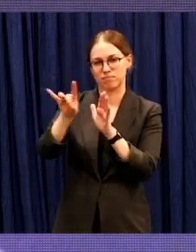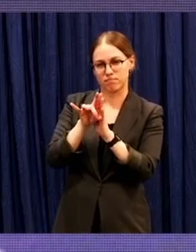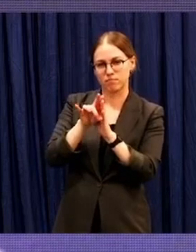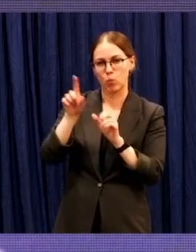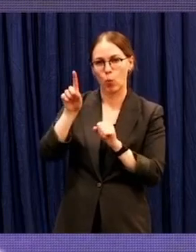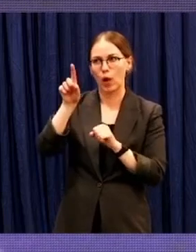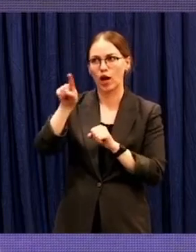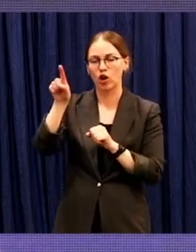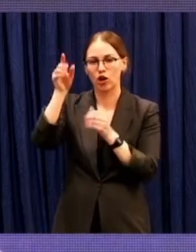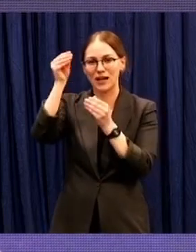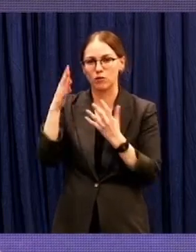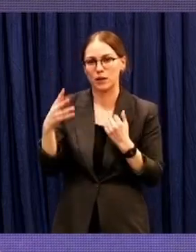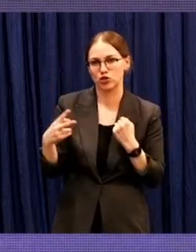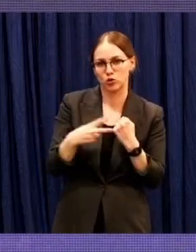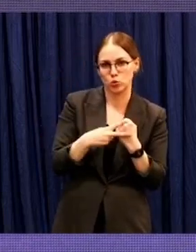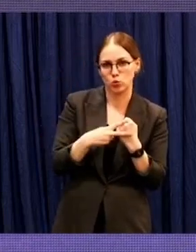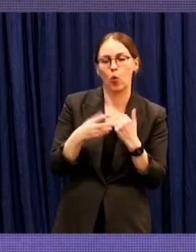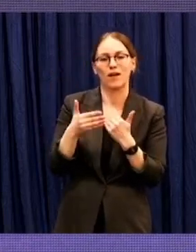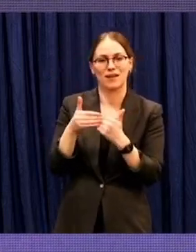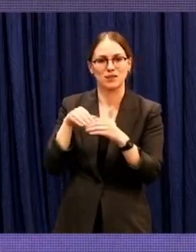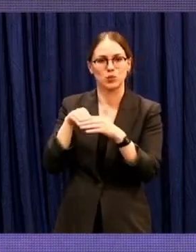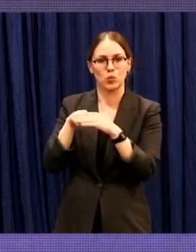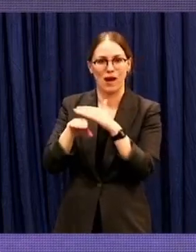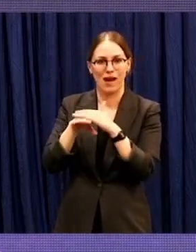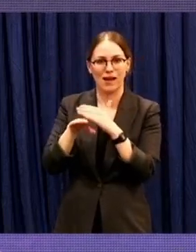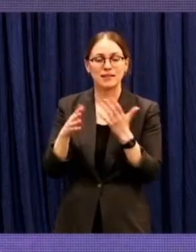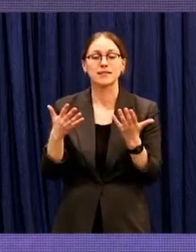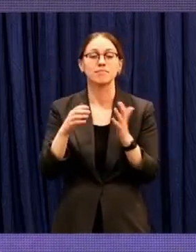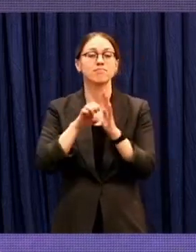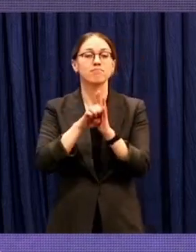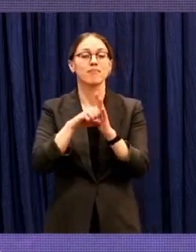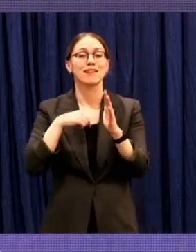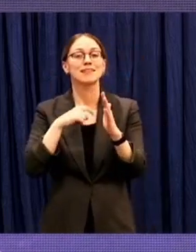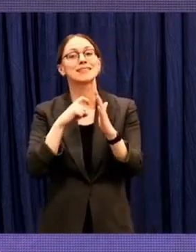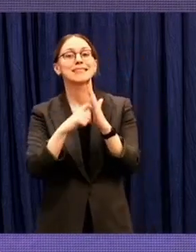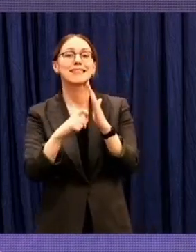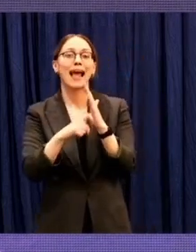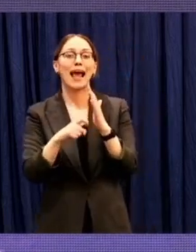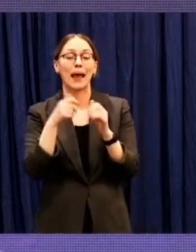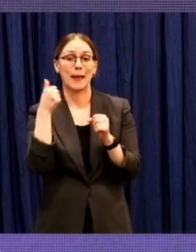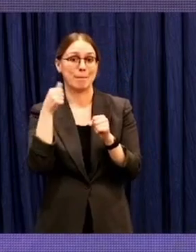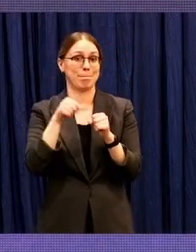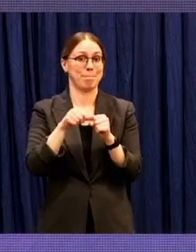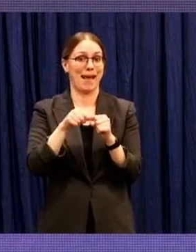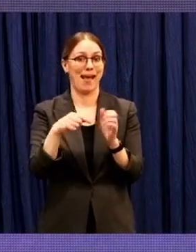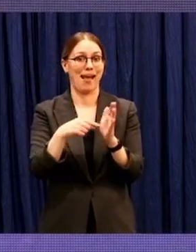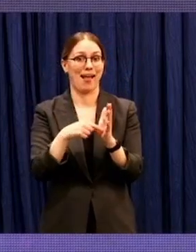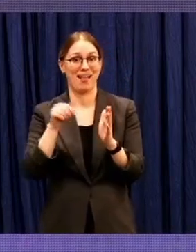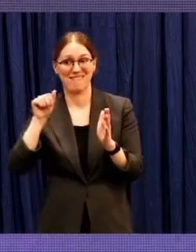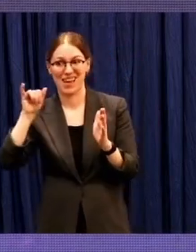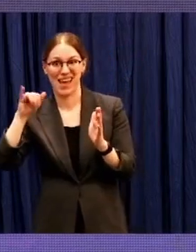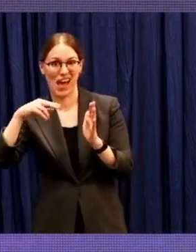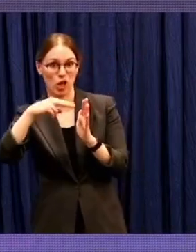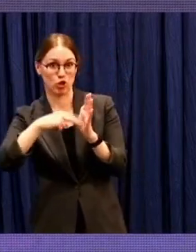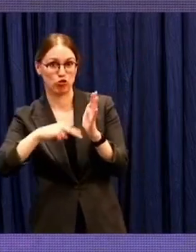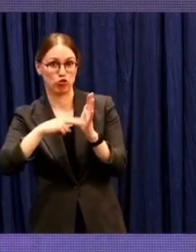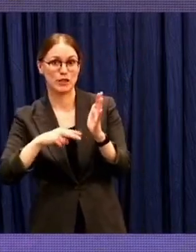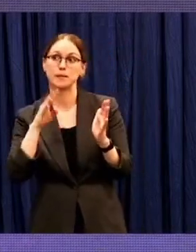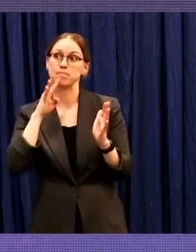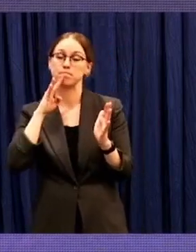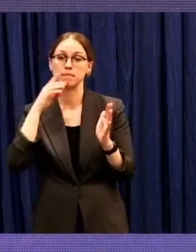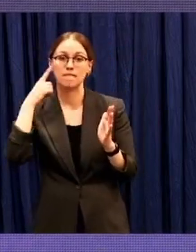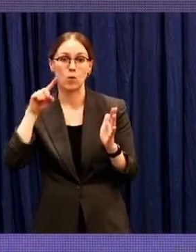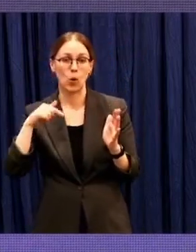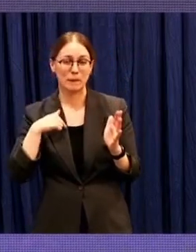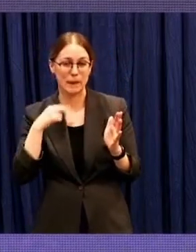it. If I'm going to scan a piece of mail with AI that's going to read the text to me, that piece of